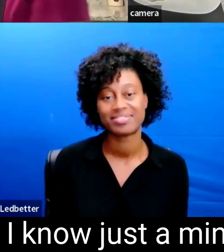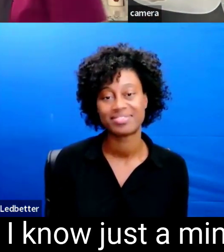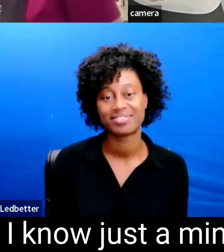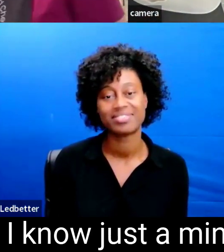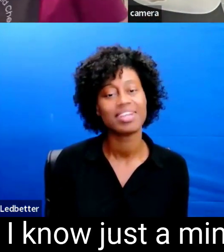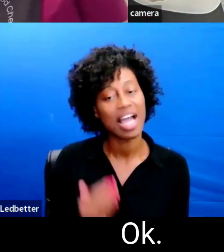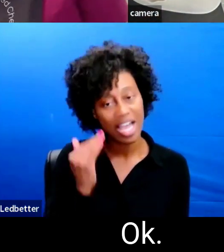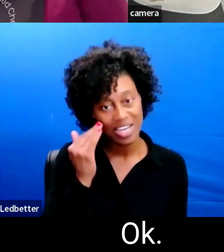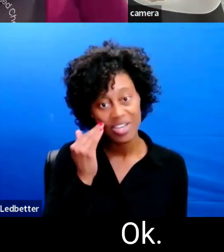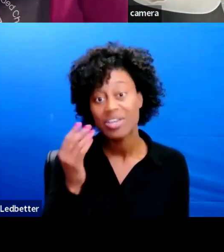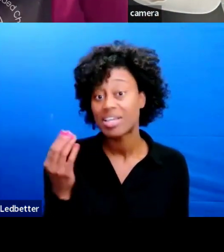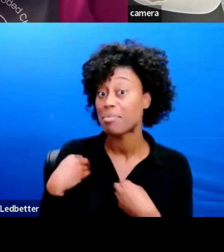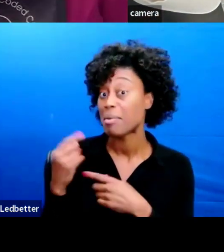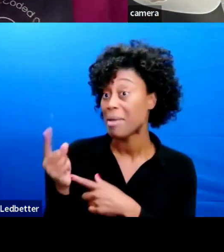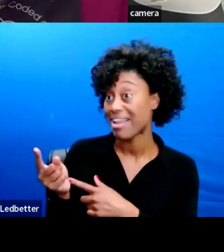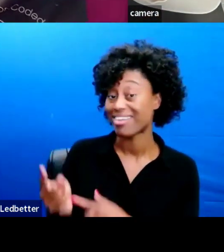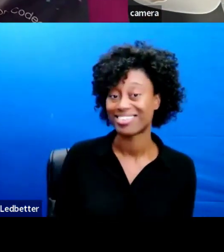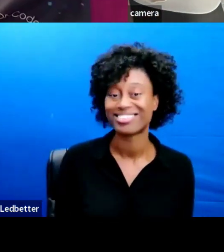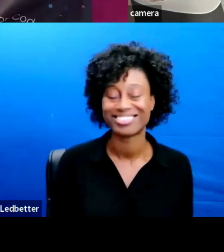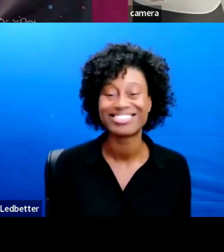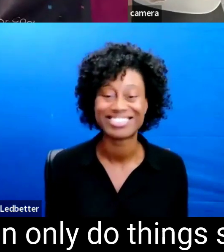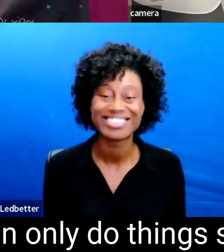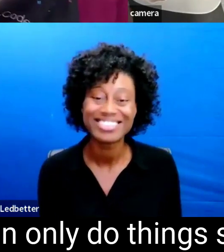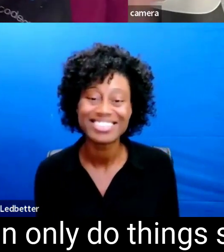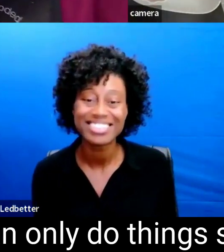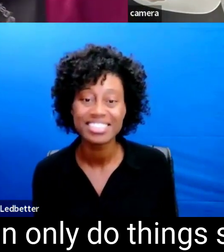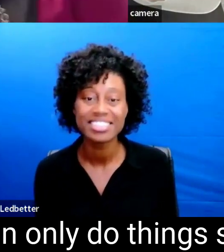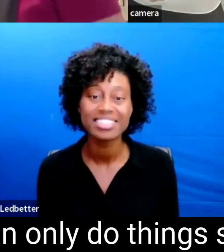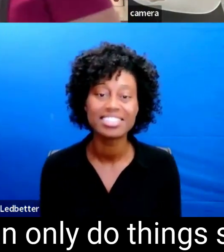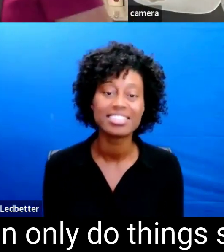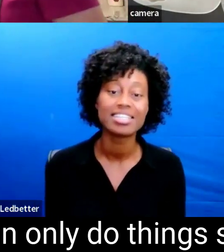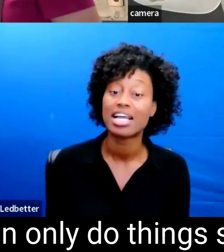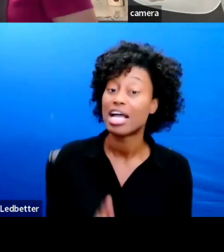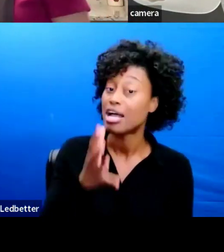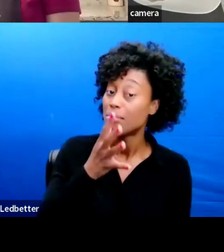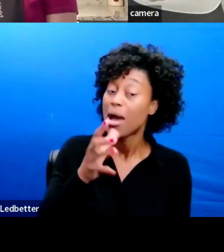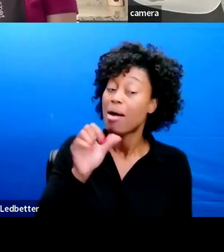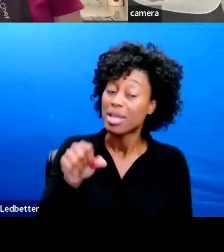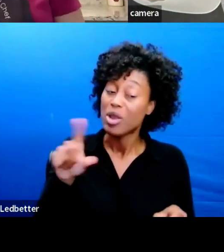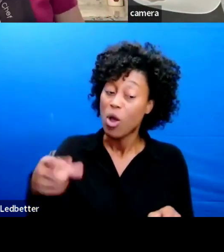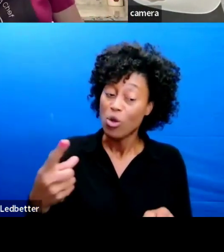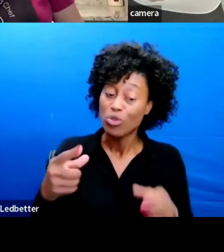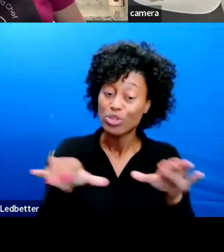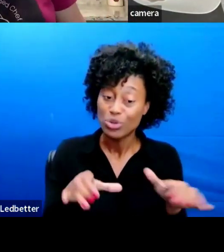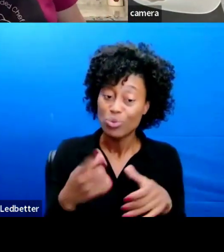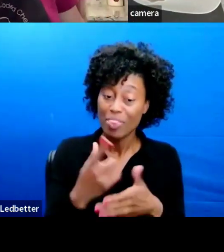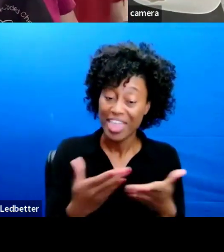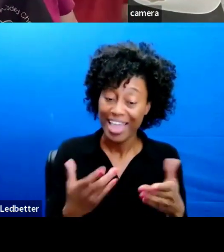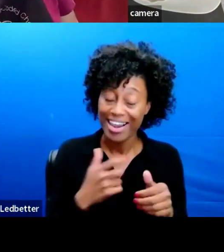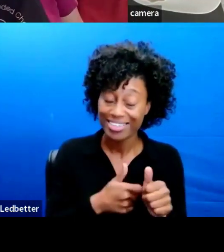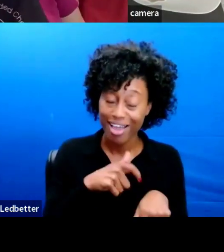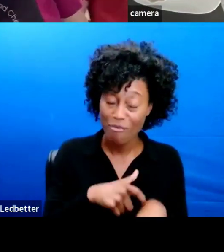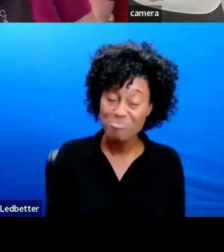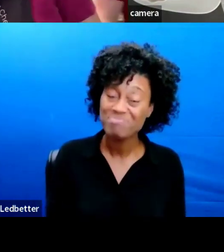I know. Just a minute, okay? Mom can only do things so much.